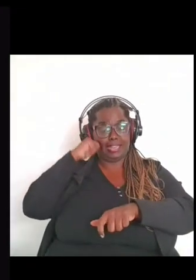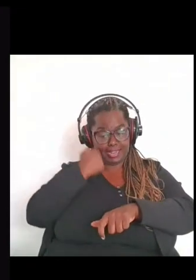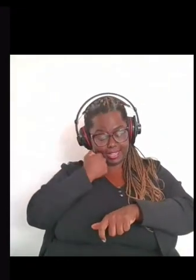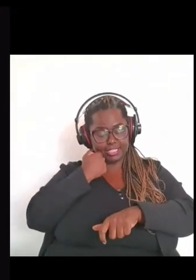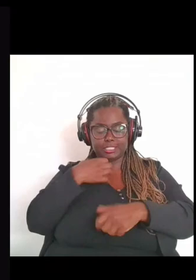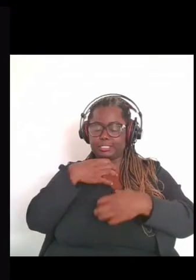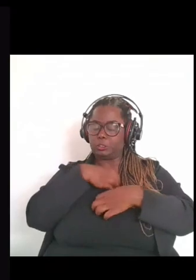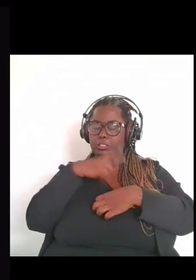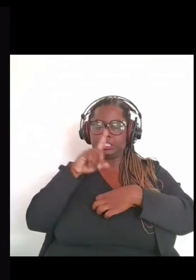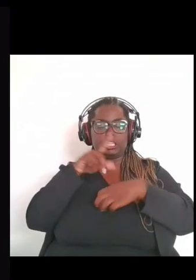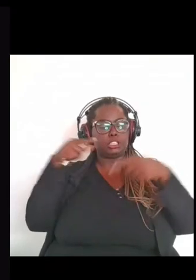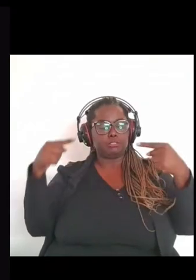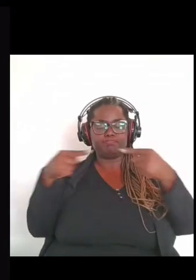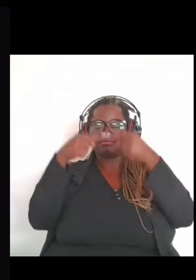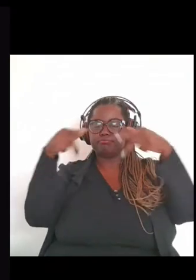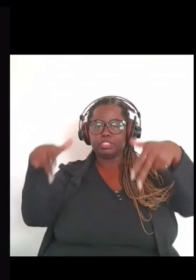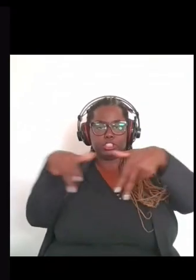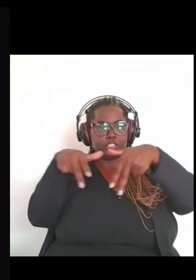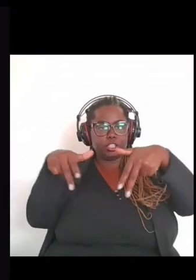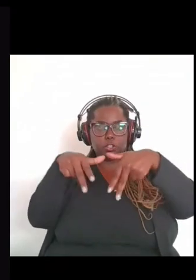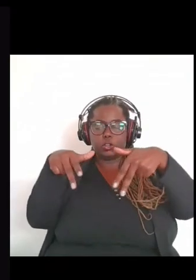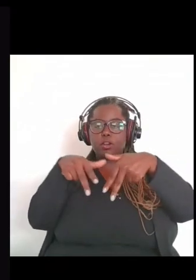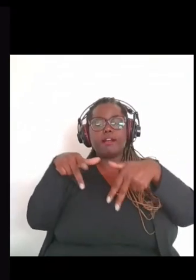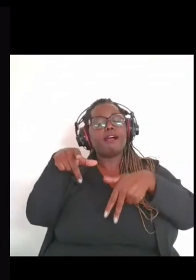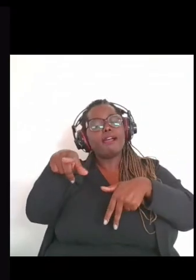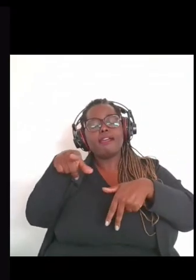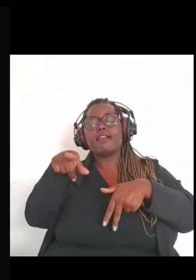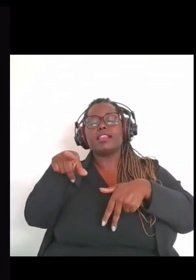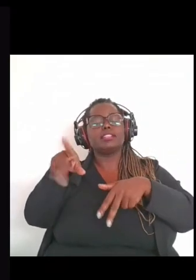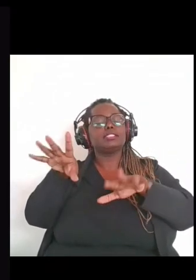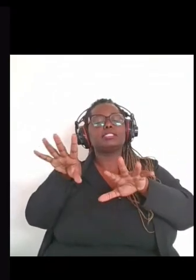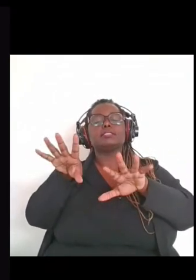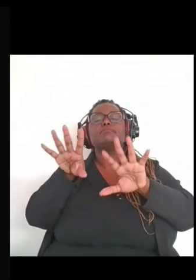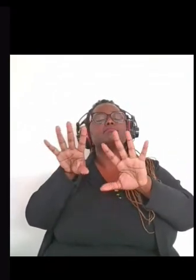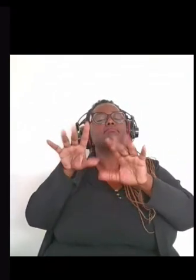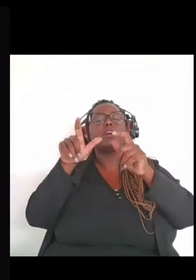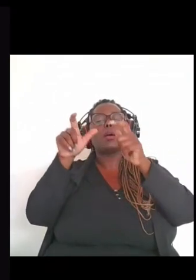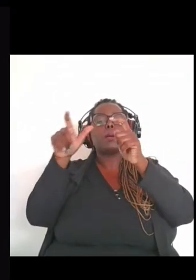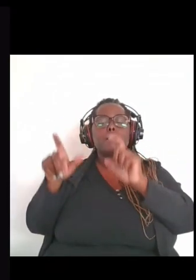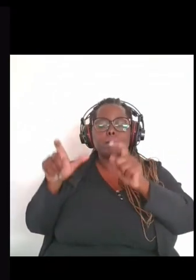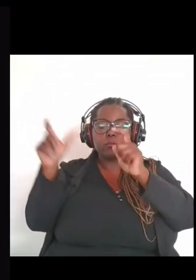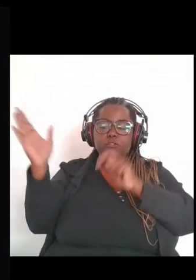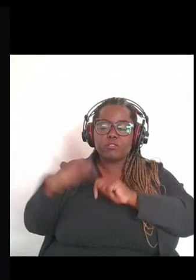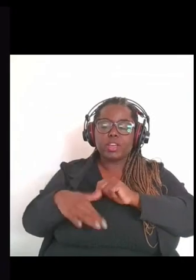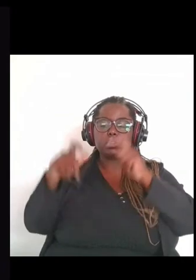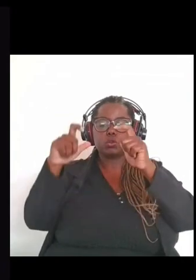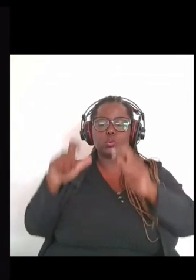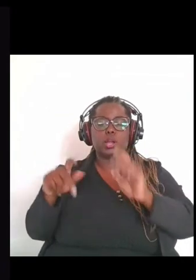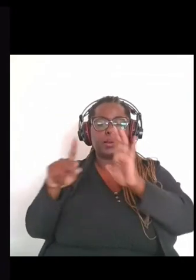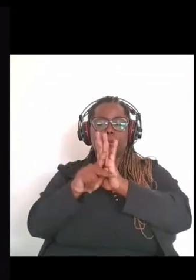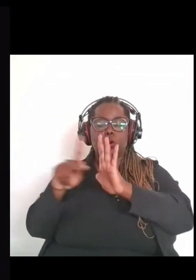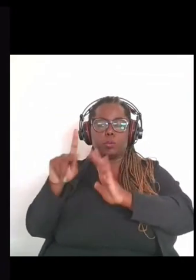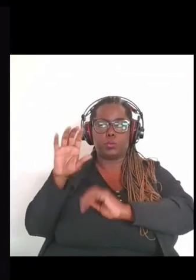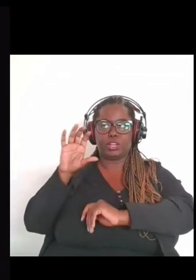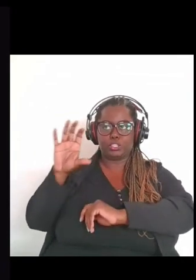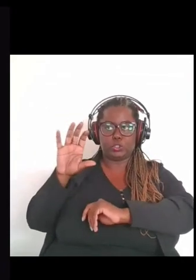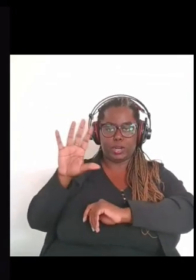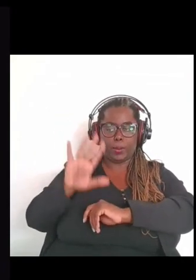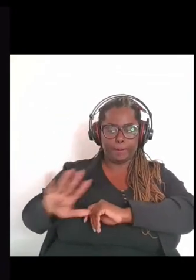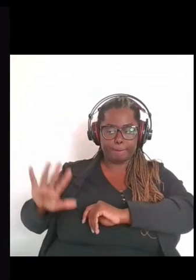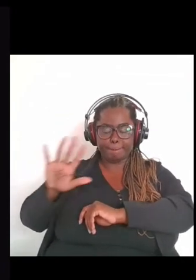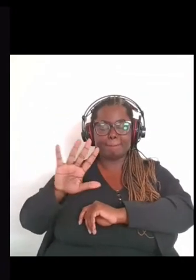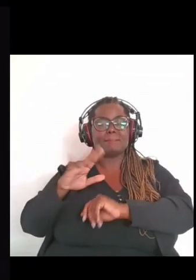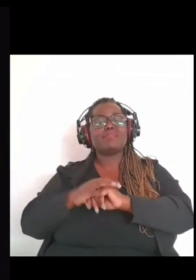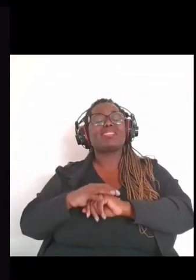um and and they come up with this kind of genre of music uh which